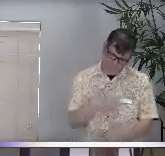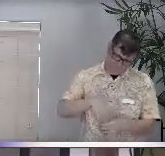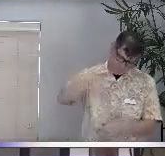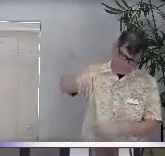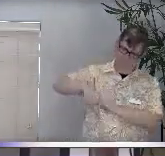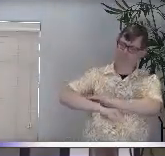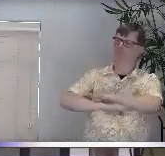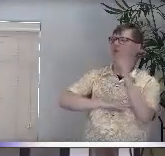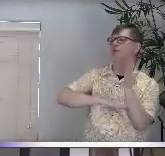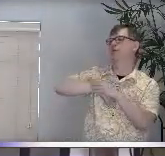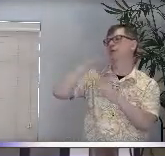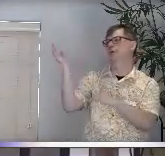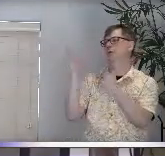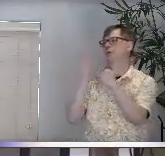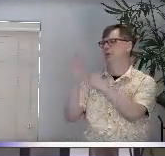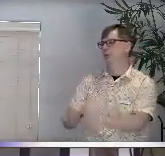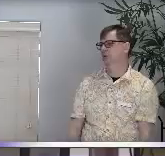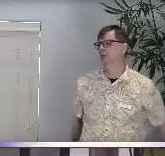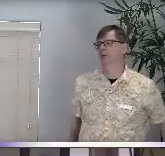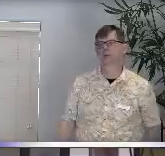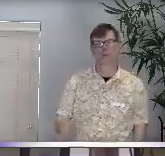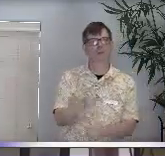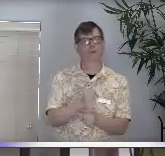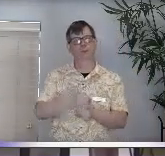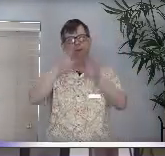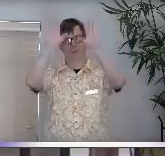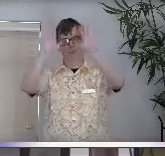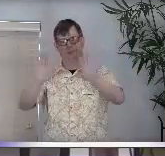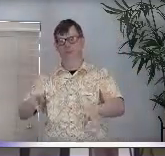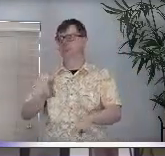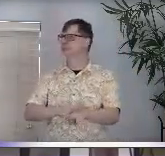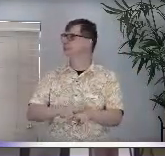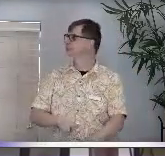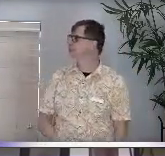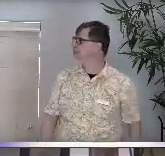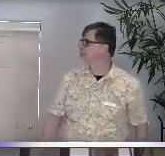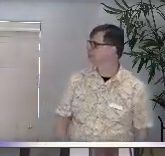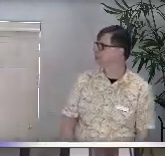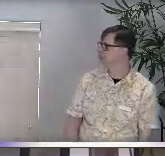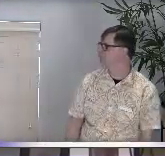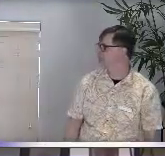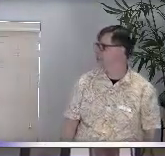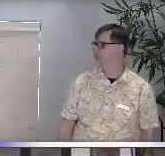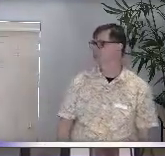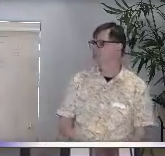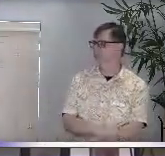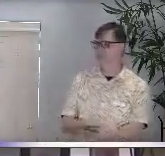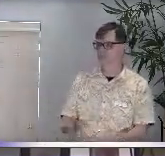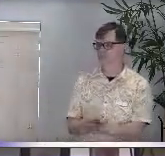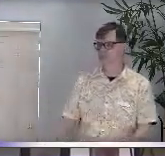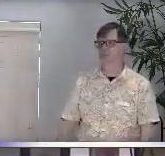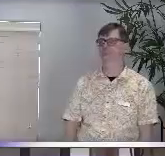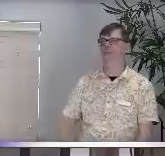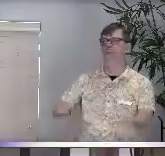it. So we're making great time. And we get to Cordish Junction, and Lukey says, I want French fries. And I'm like, nobody makes fries, like I said, at 9 in